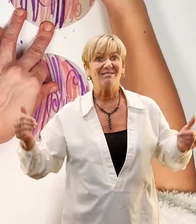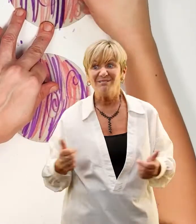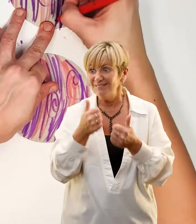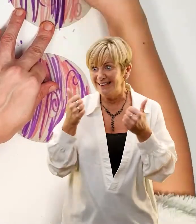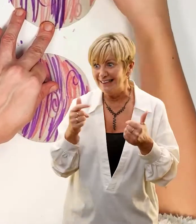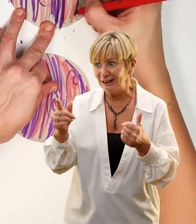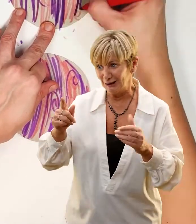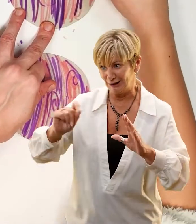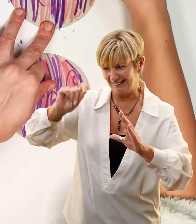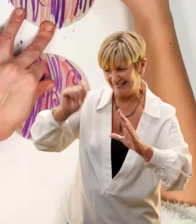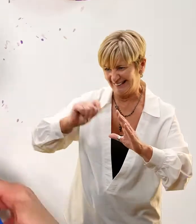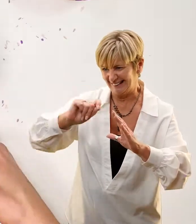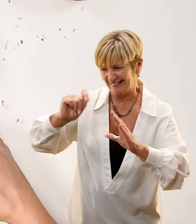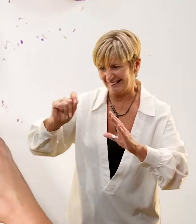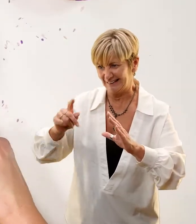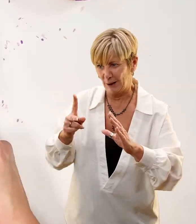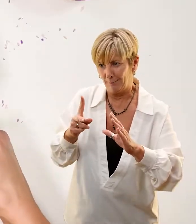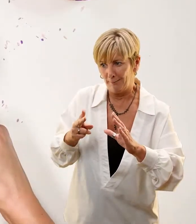sizes.